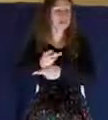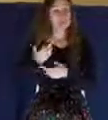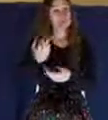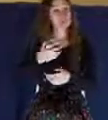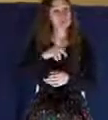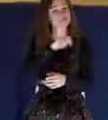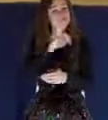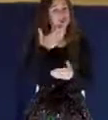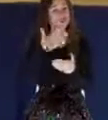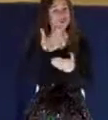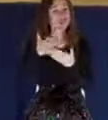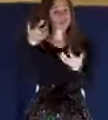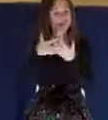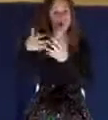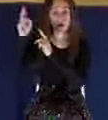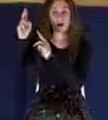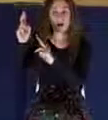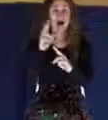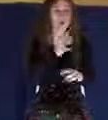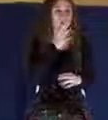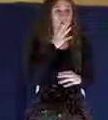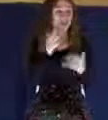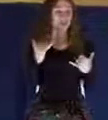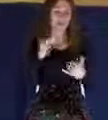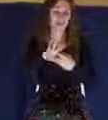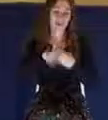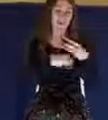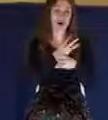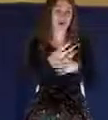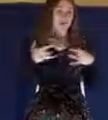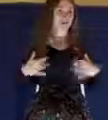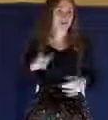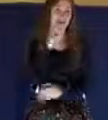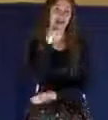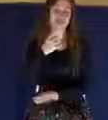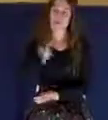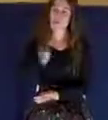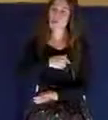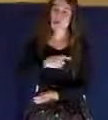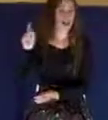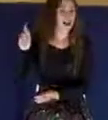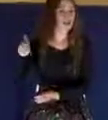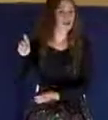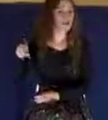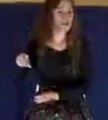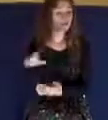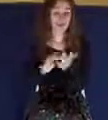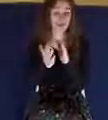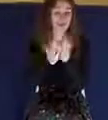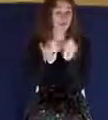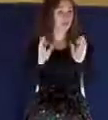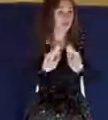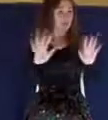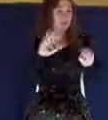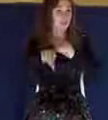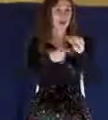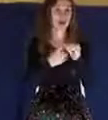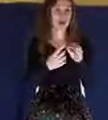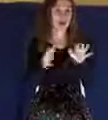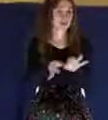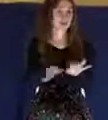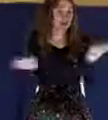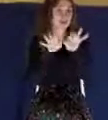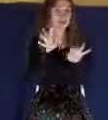honor mothers, because the world certainly doesn't do it. And the Bible speaks very clearly on this issue. The Bible says in Exodus